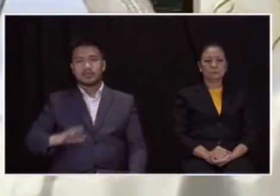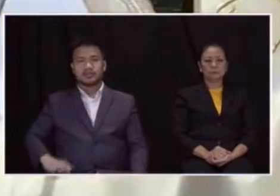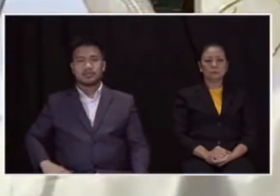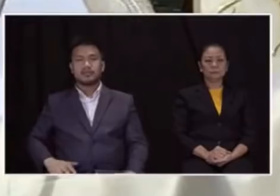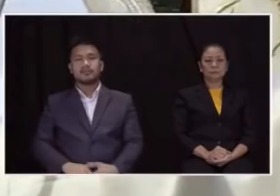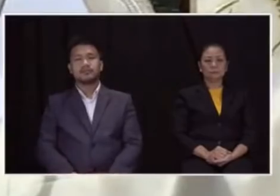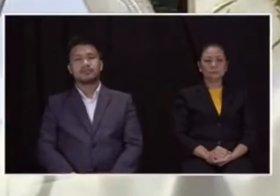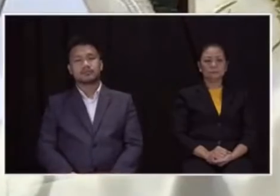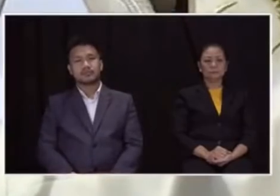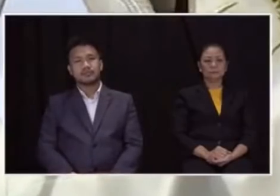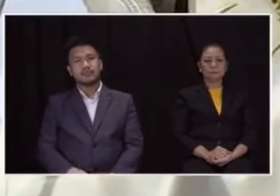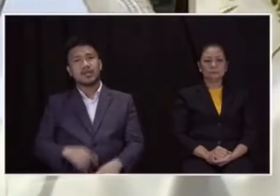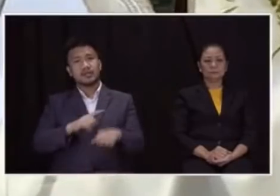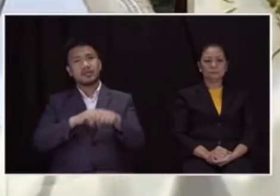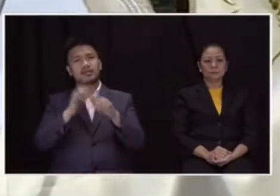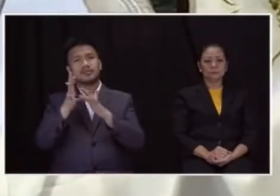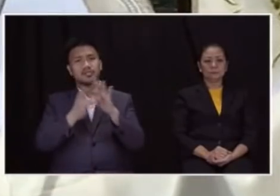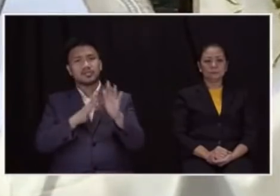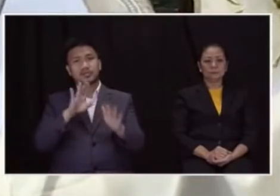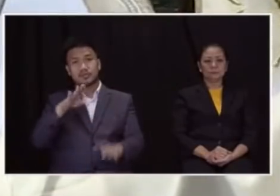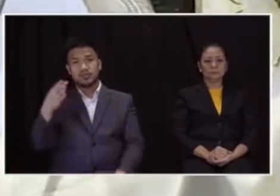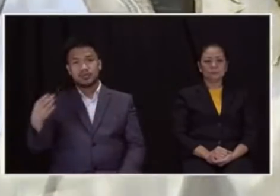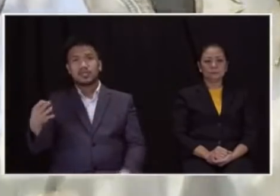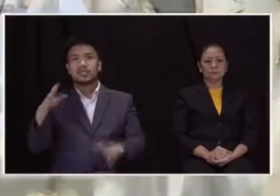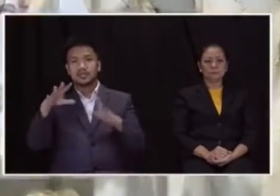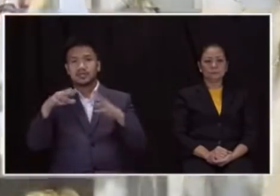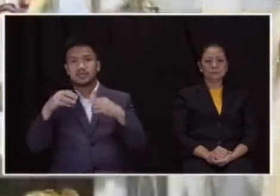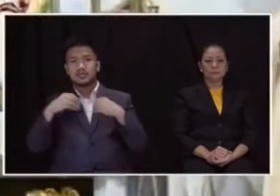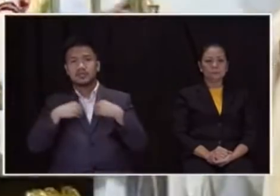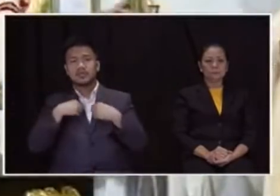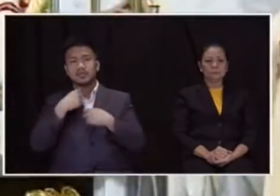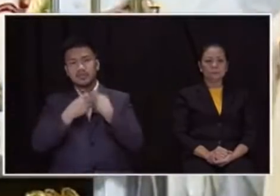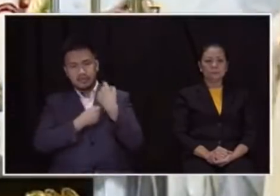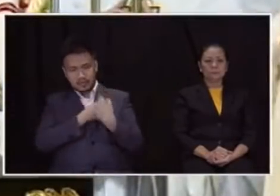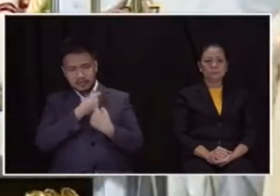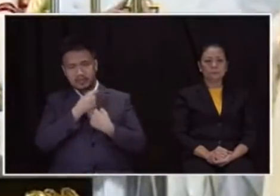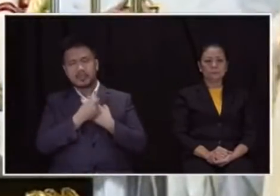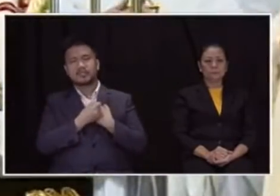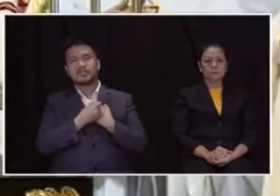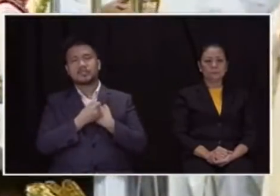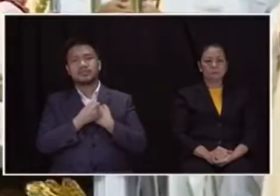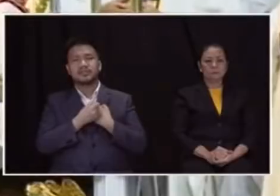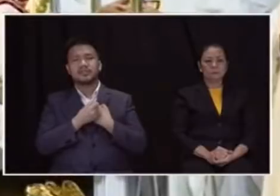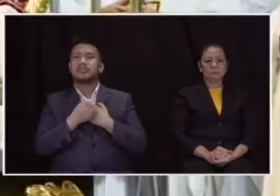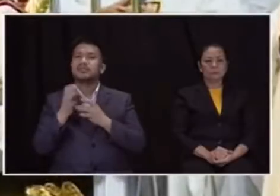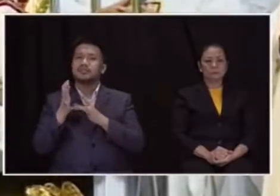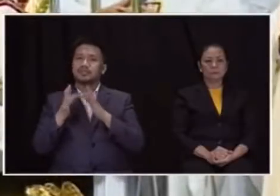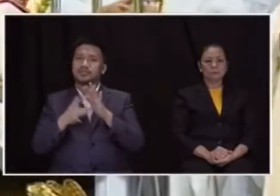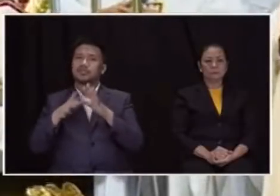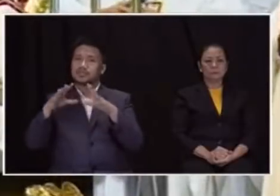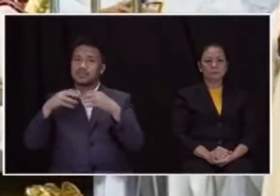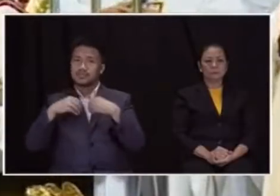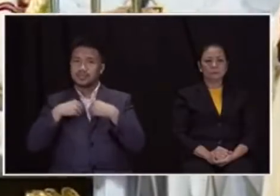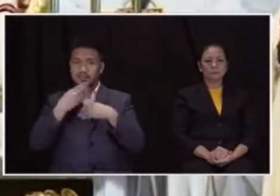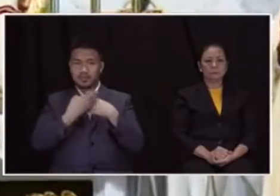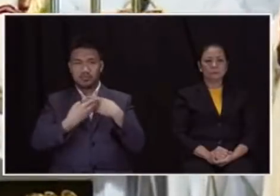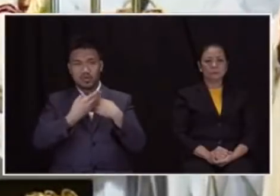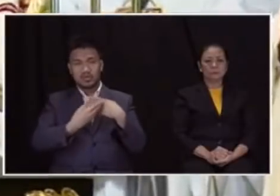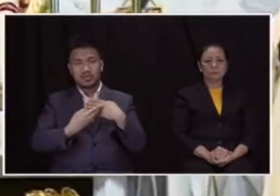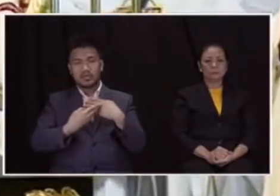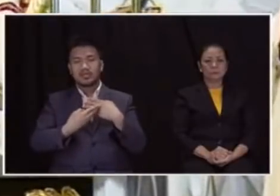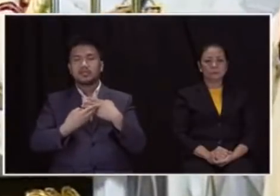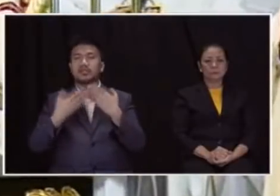Christ. At the time he was betrayed and entered willingly into his passion, he took bread and,